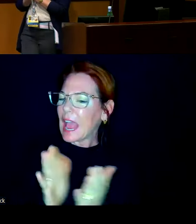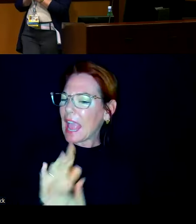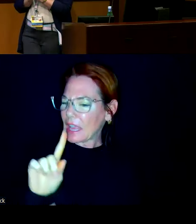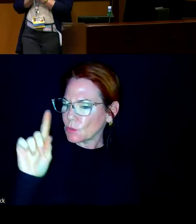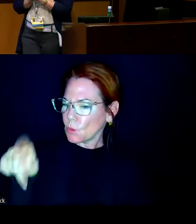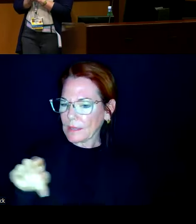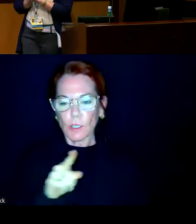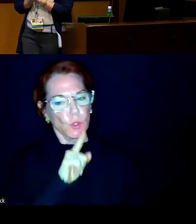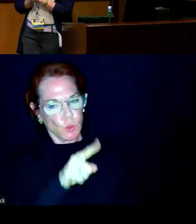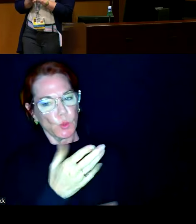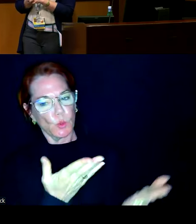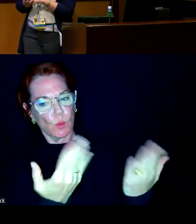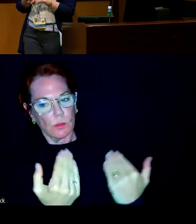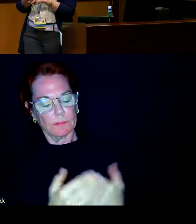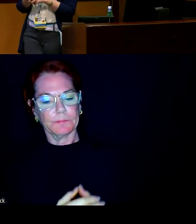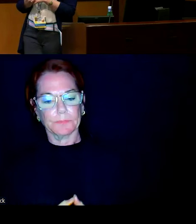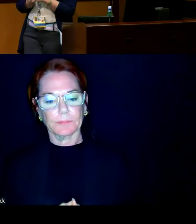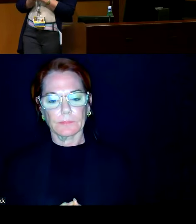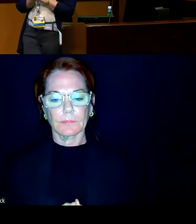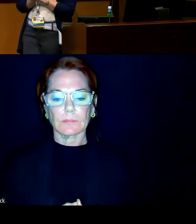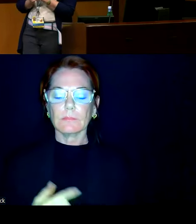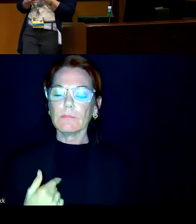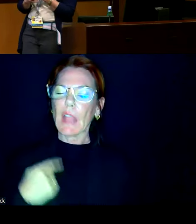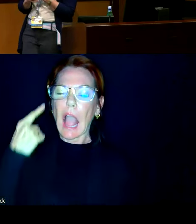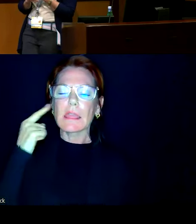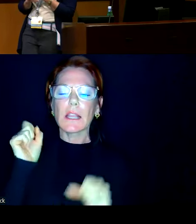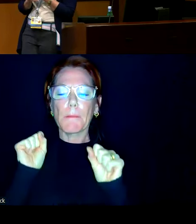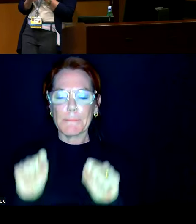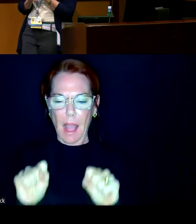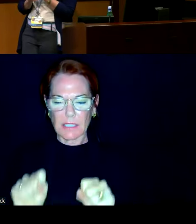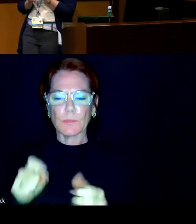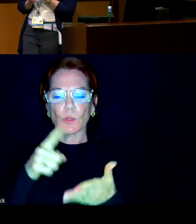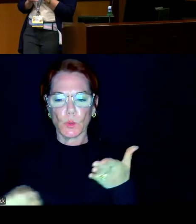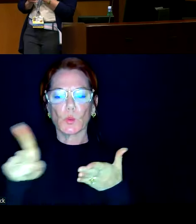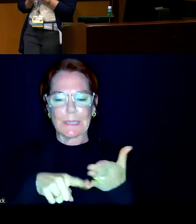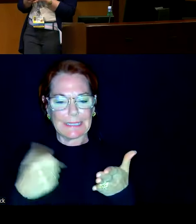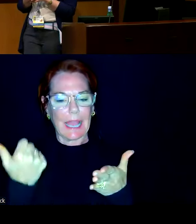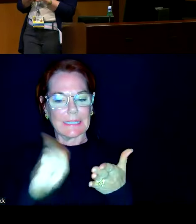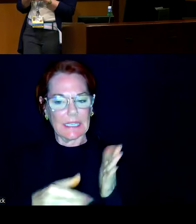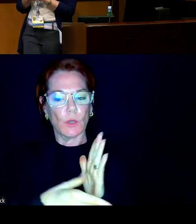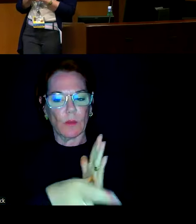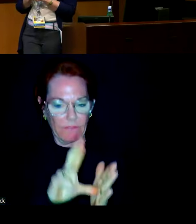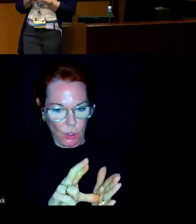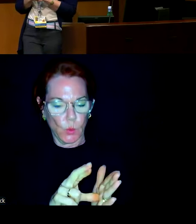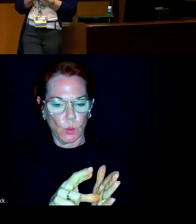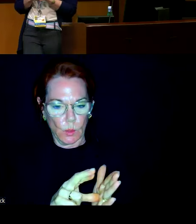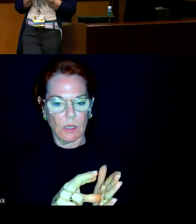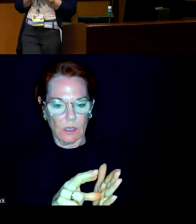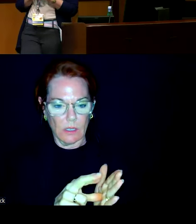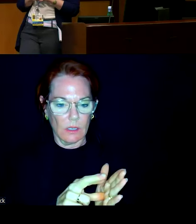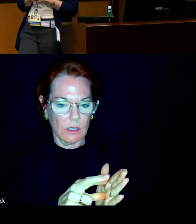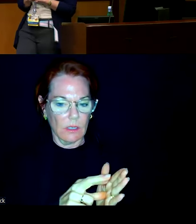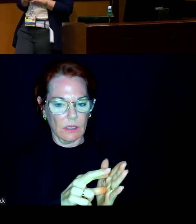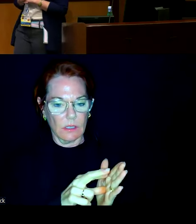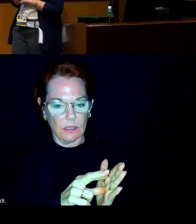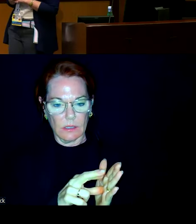speakers. So I think it's possible to criticize any particular review, and I think there are limitations to the CAS review